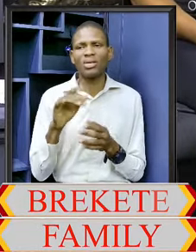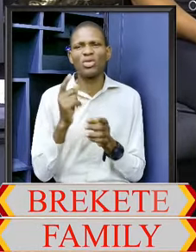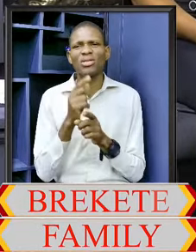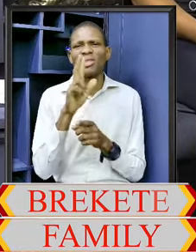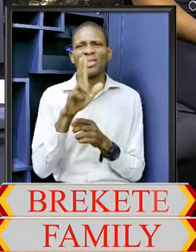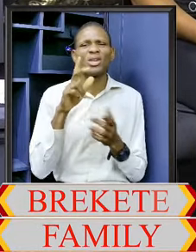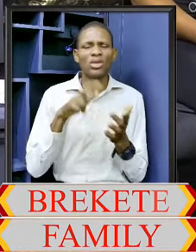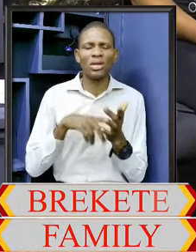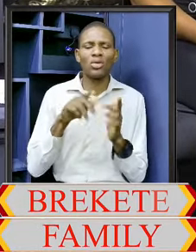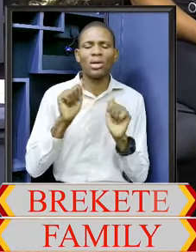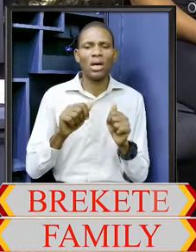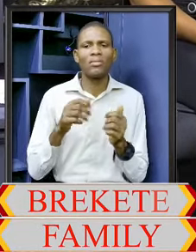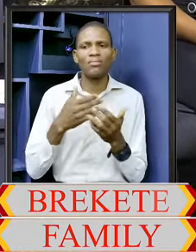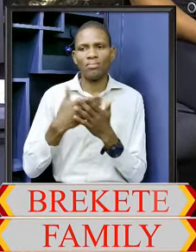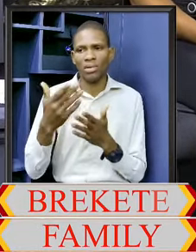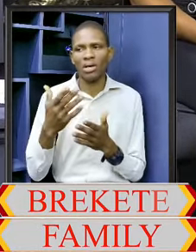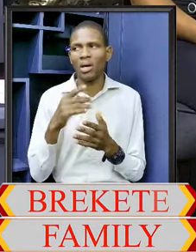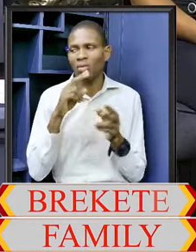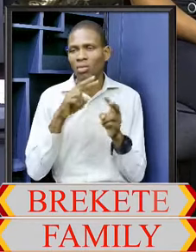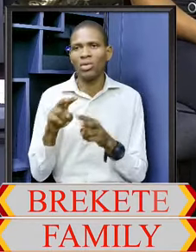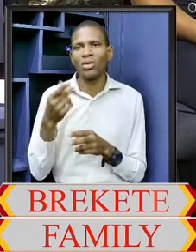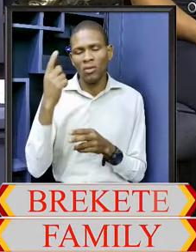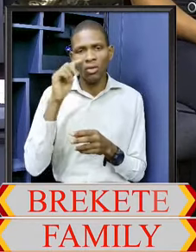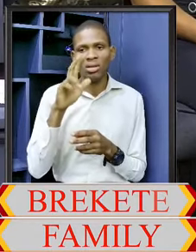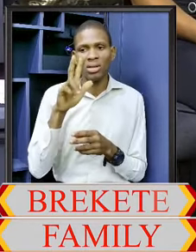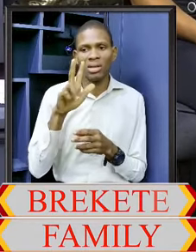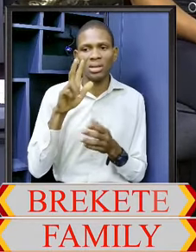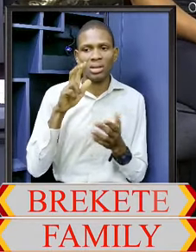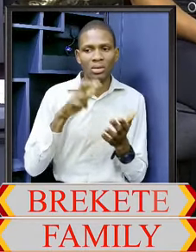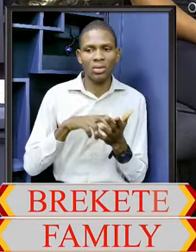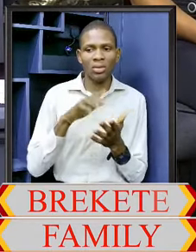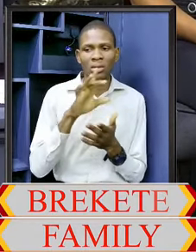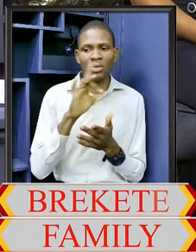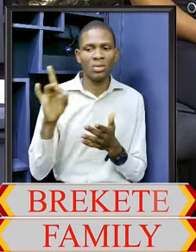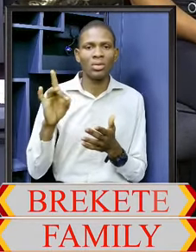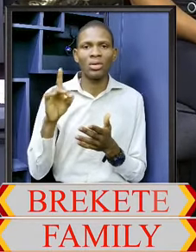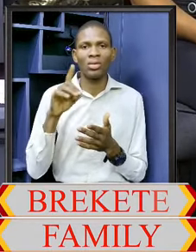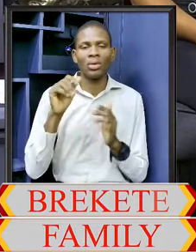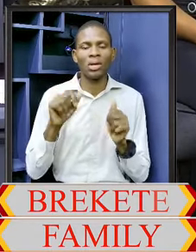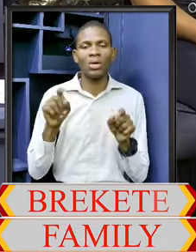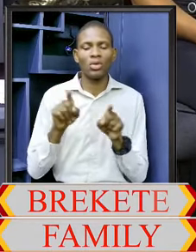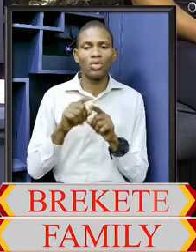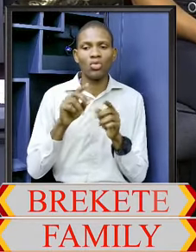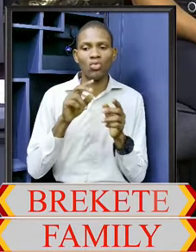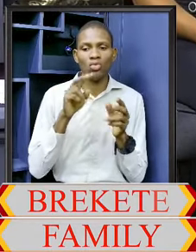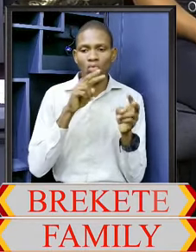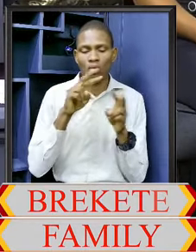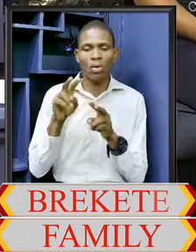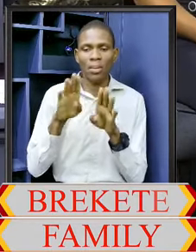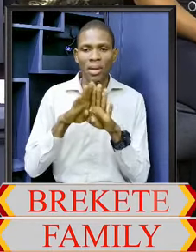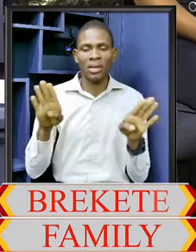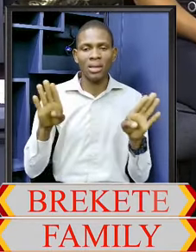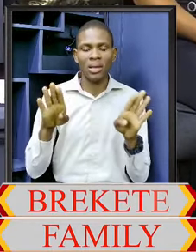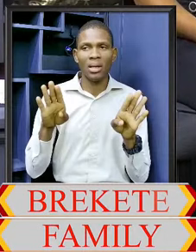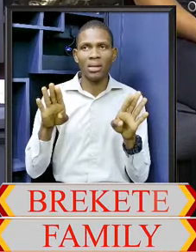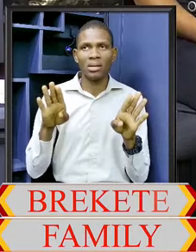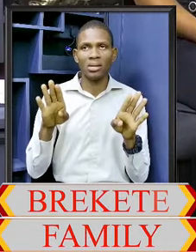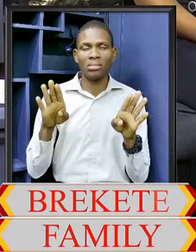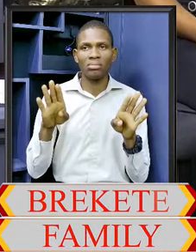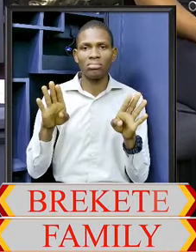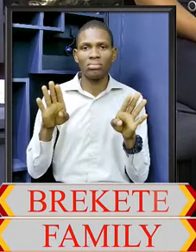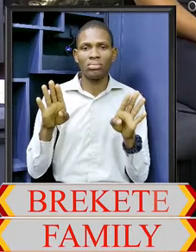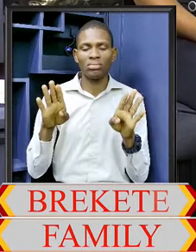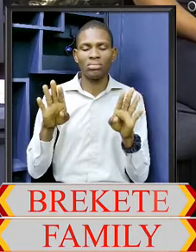watch Brekete Family every day. And for 3,800 naira, you go also watch Brekete Family for the satellite